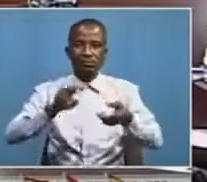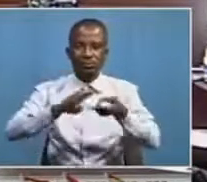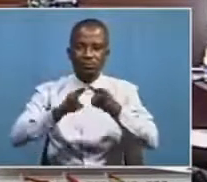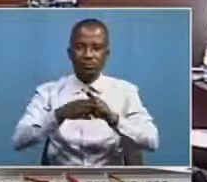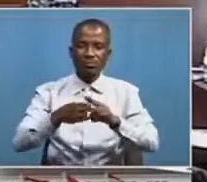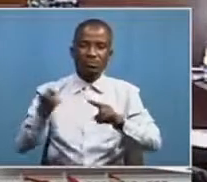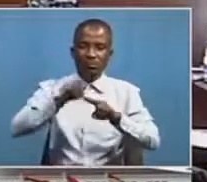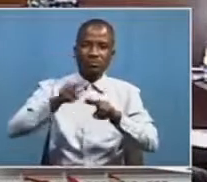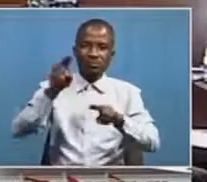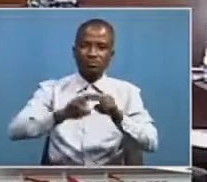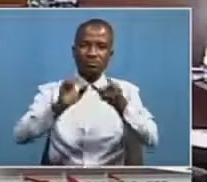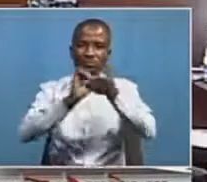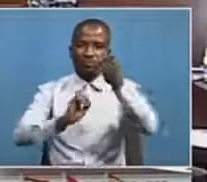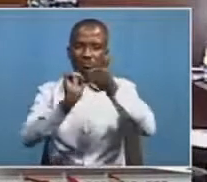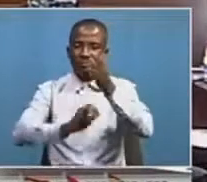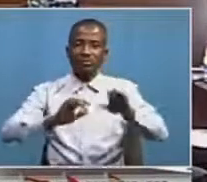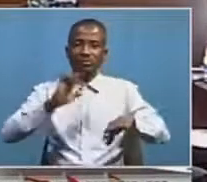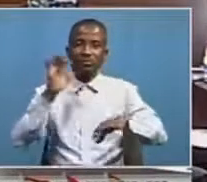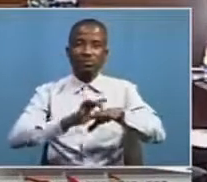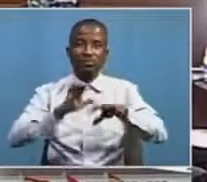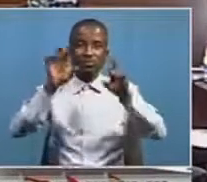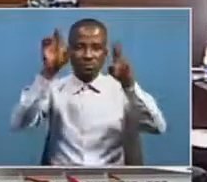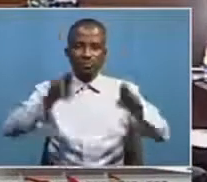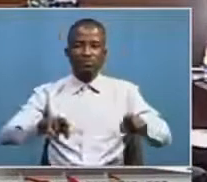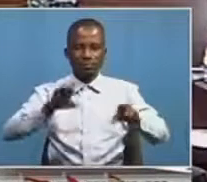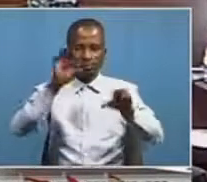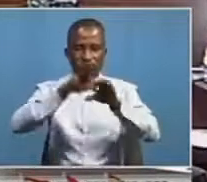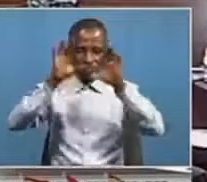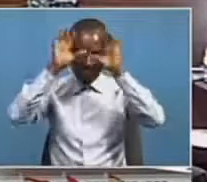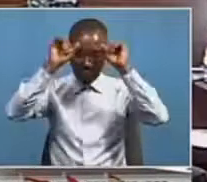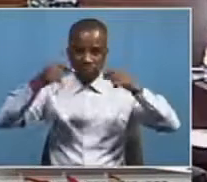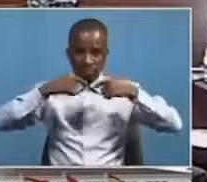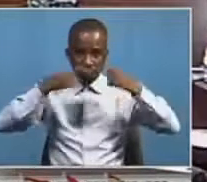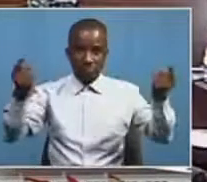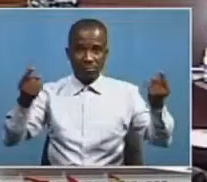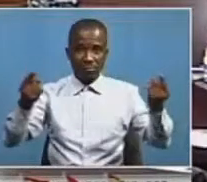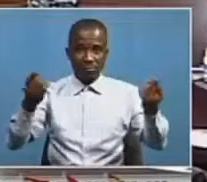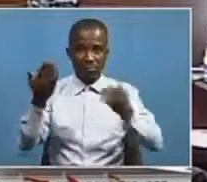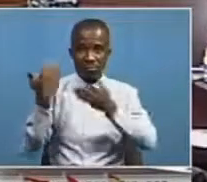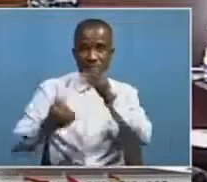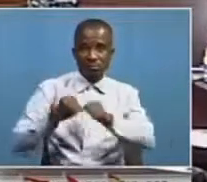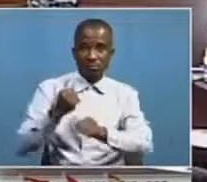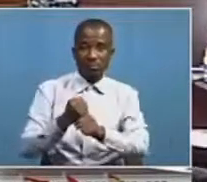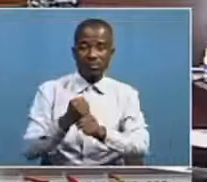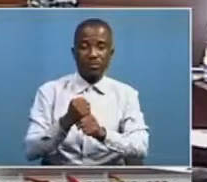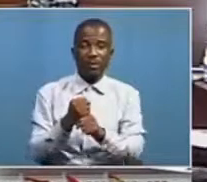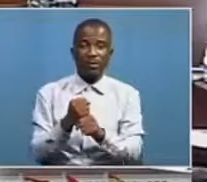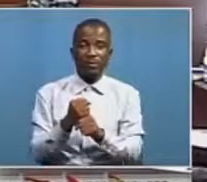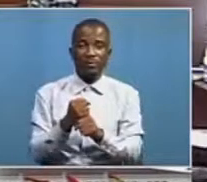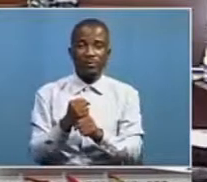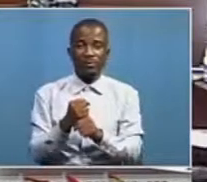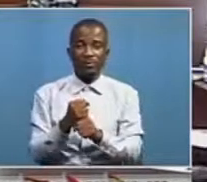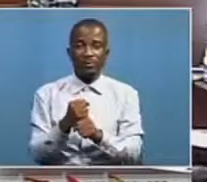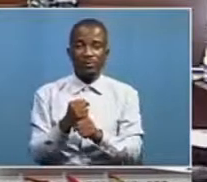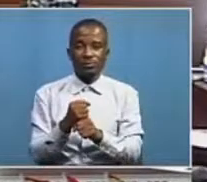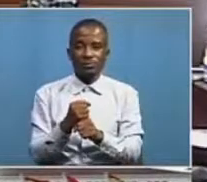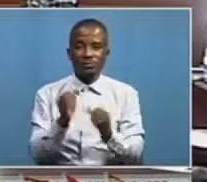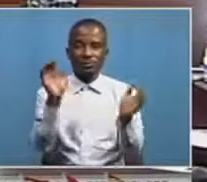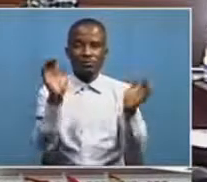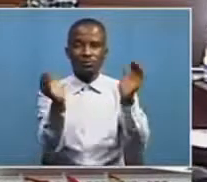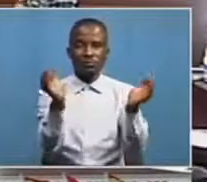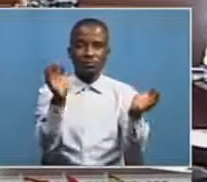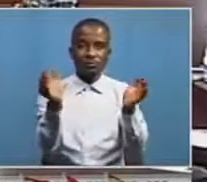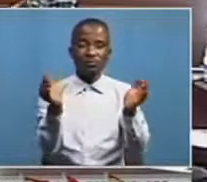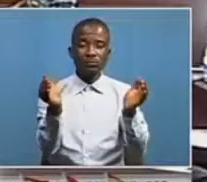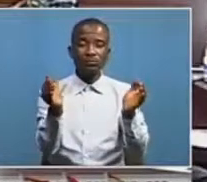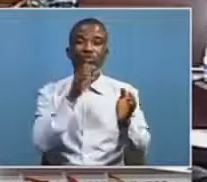of by the petitioner affected the outcome of the presidential election results of 2020. Mode of trial. Since the rules of